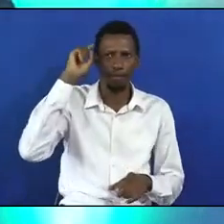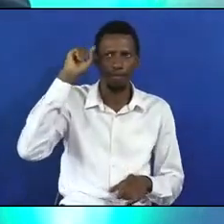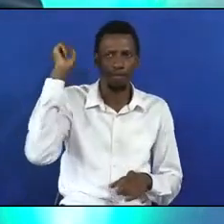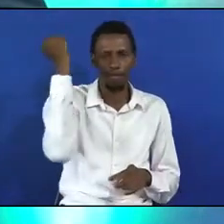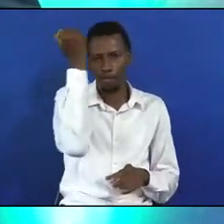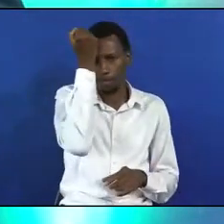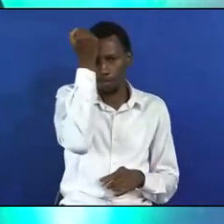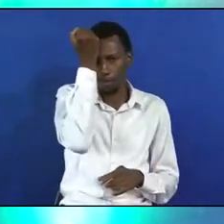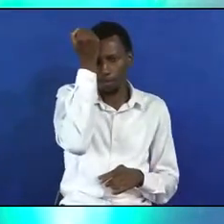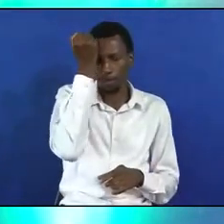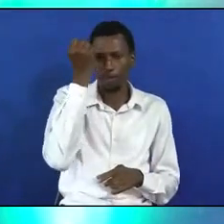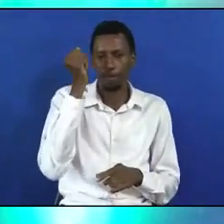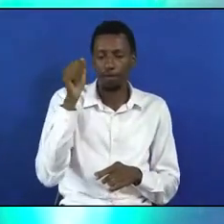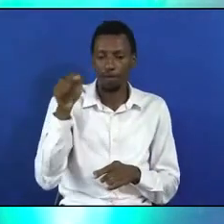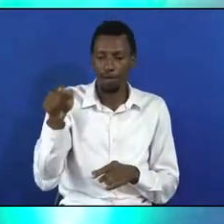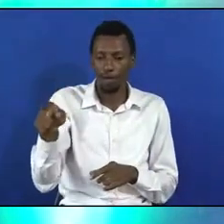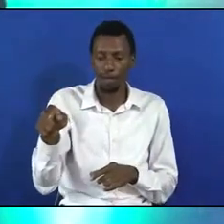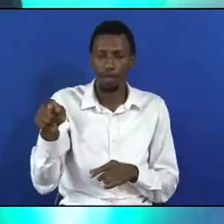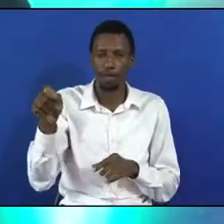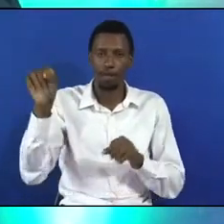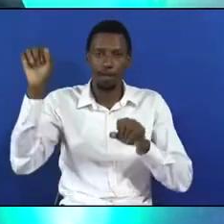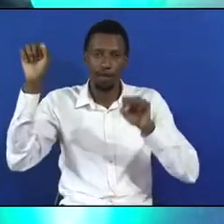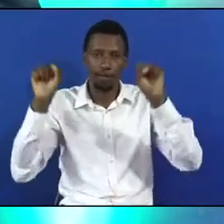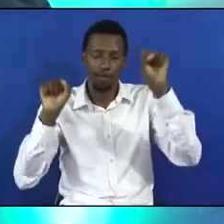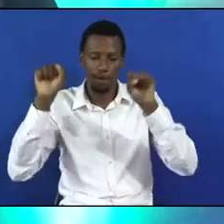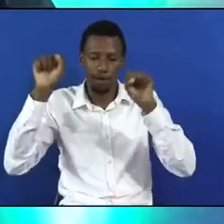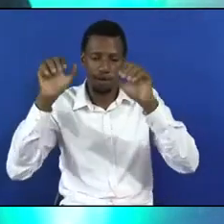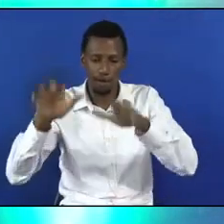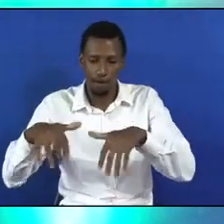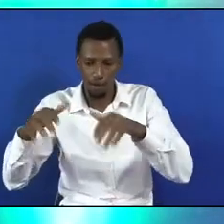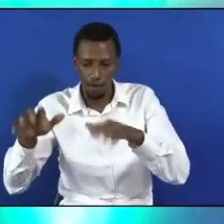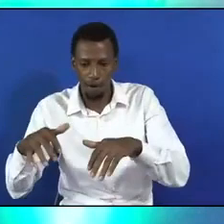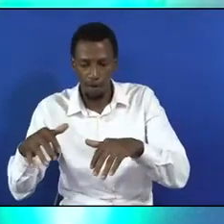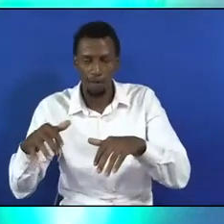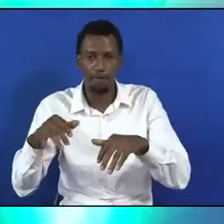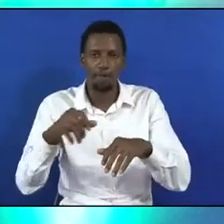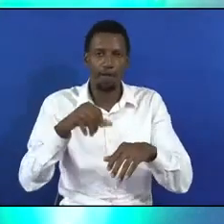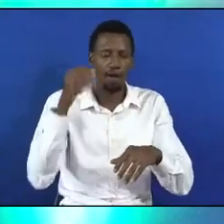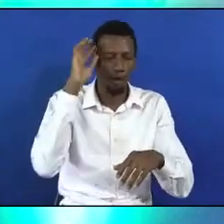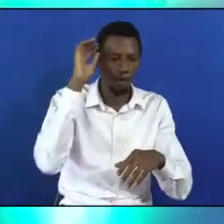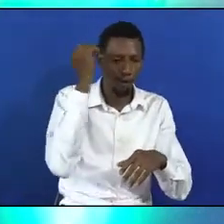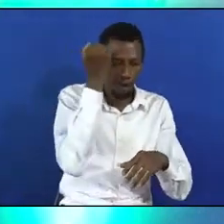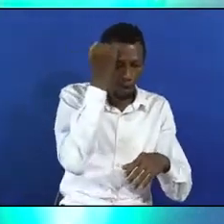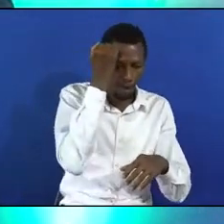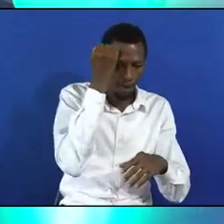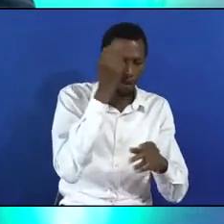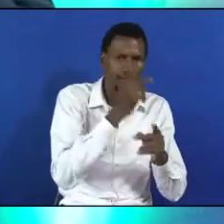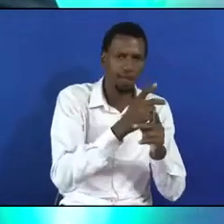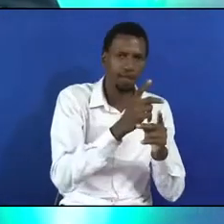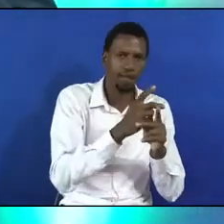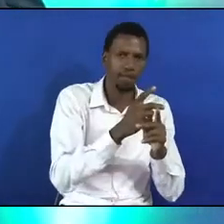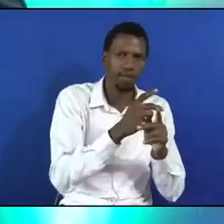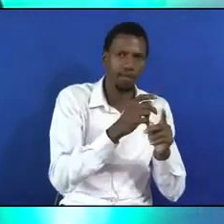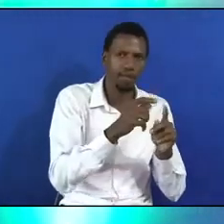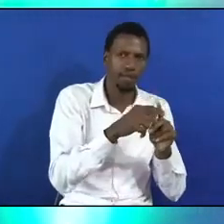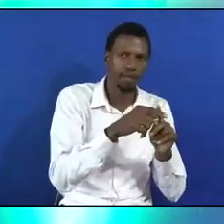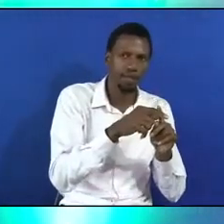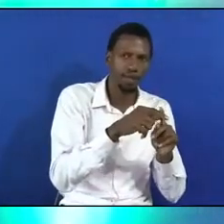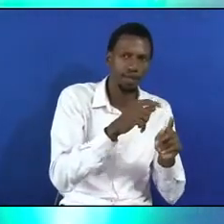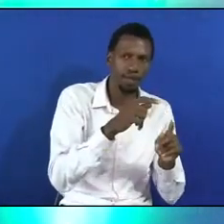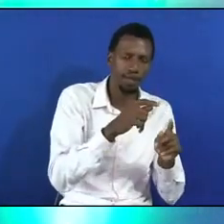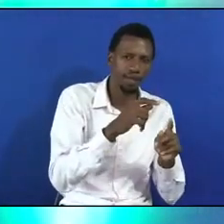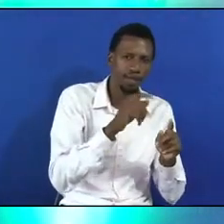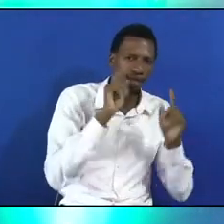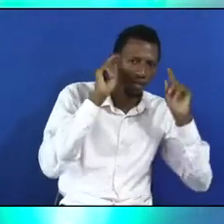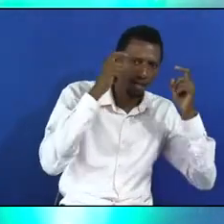was a tiller of the ground. And in the process of time, it came to pass that Cain brought an